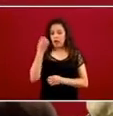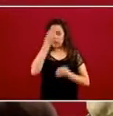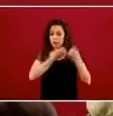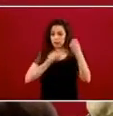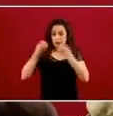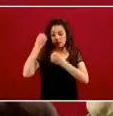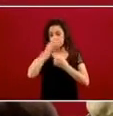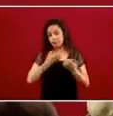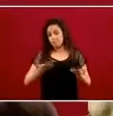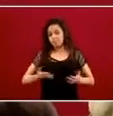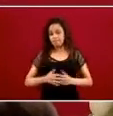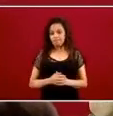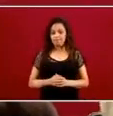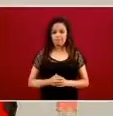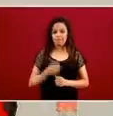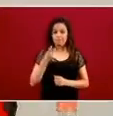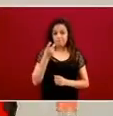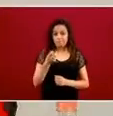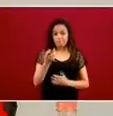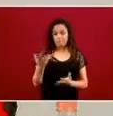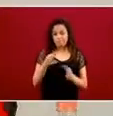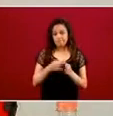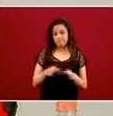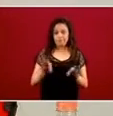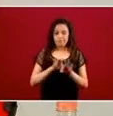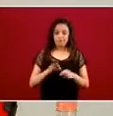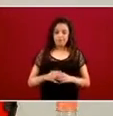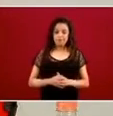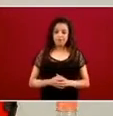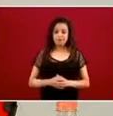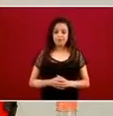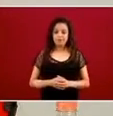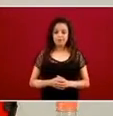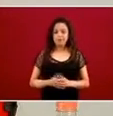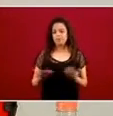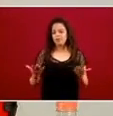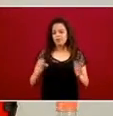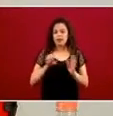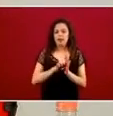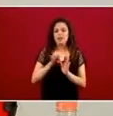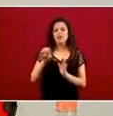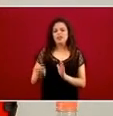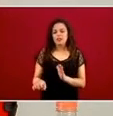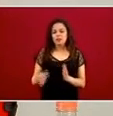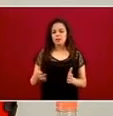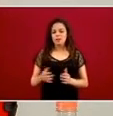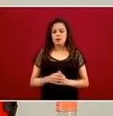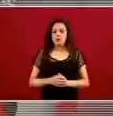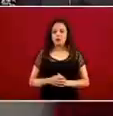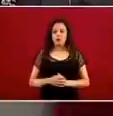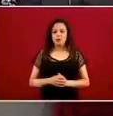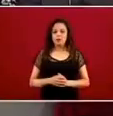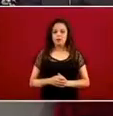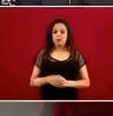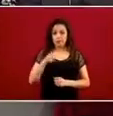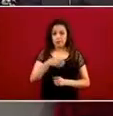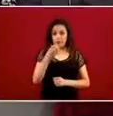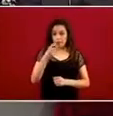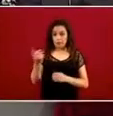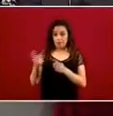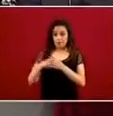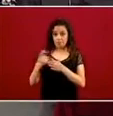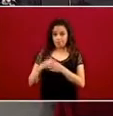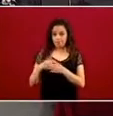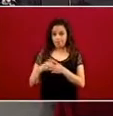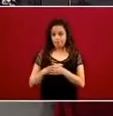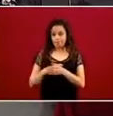the hardest examinations in the world and in the country. So participating in this program, of course, will have benefits to them in